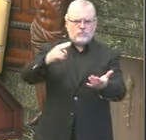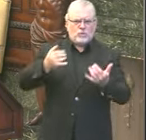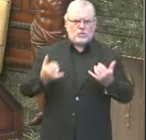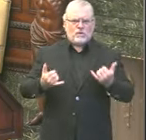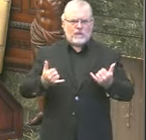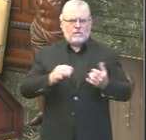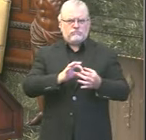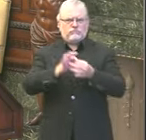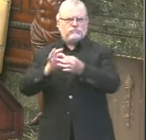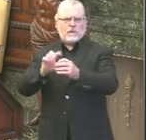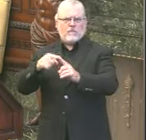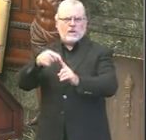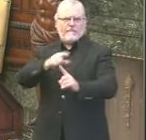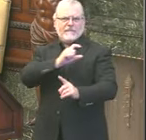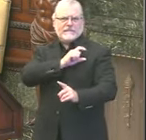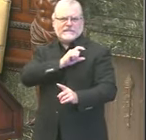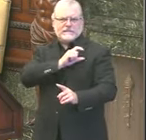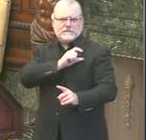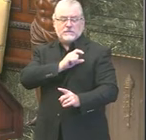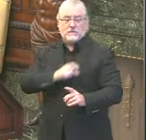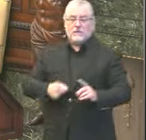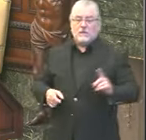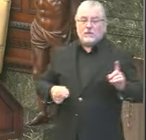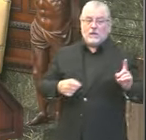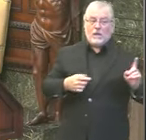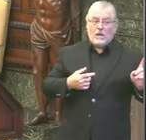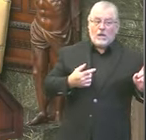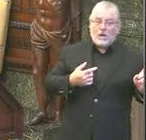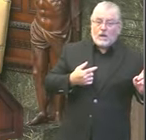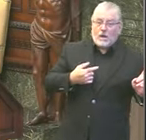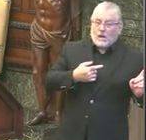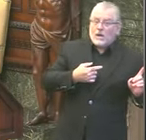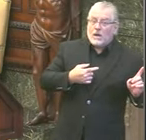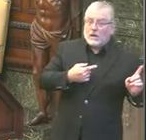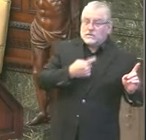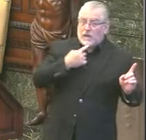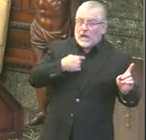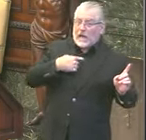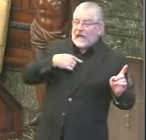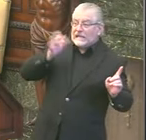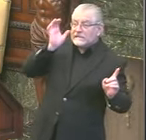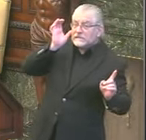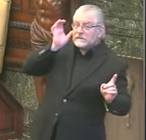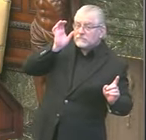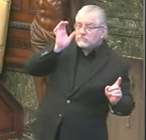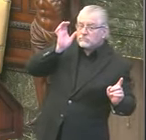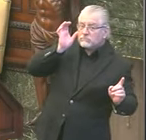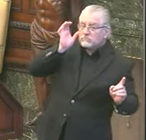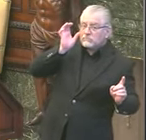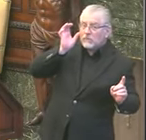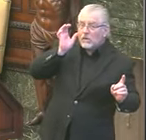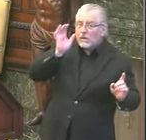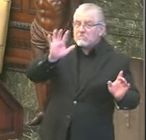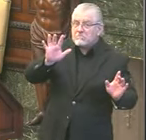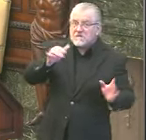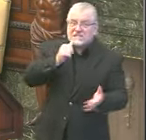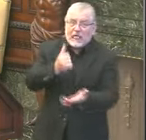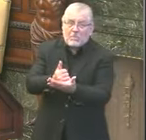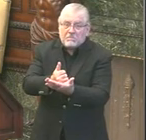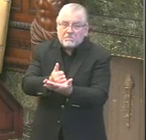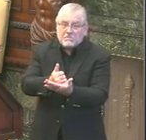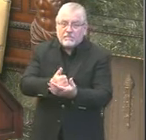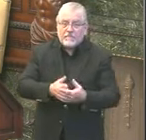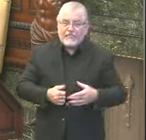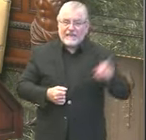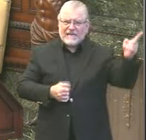it. It's not helpful. The setting is one of domination